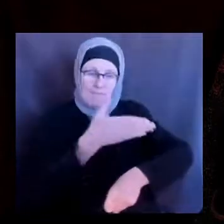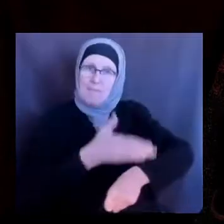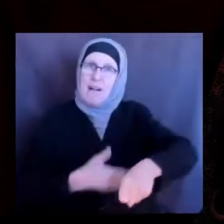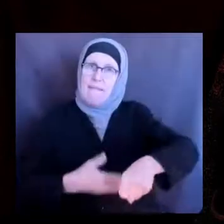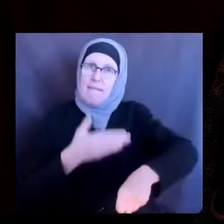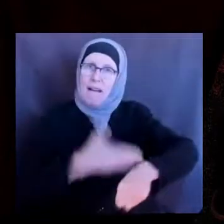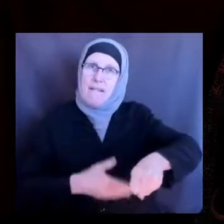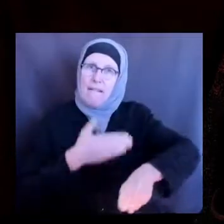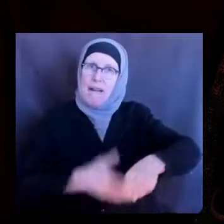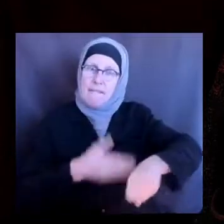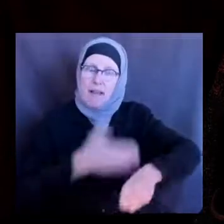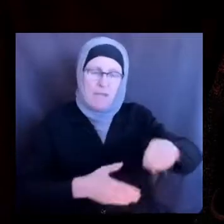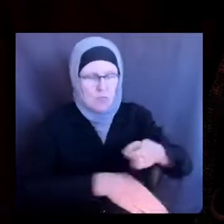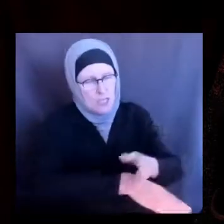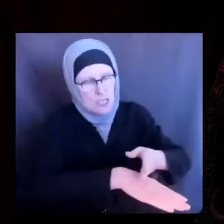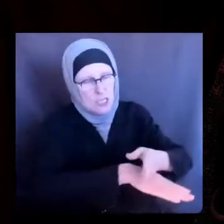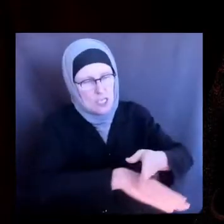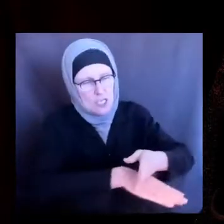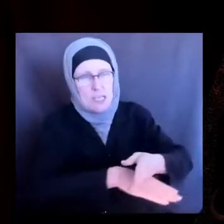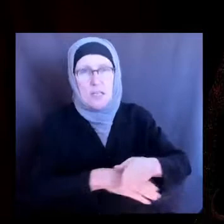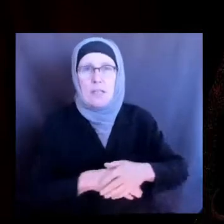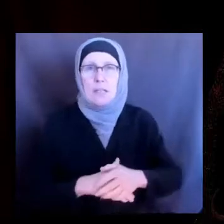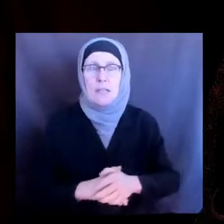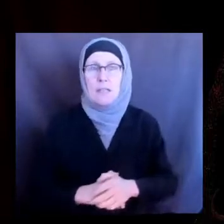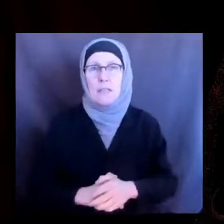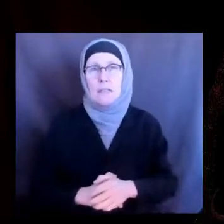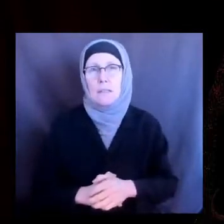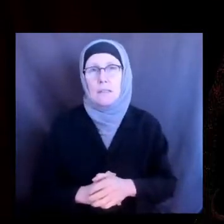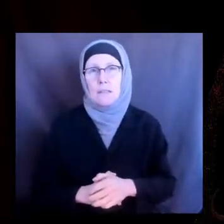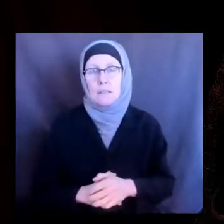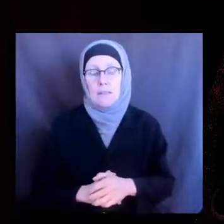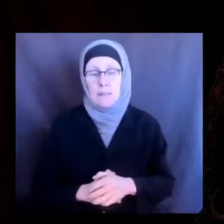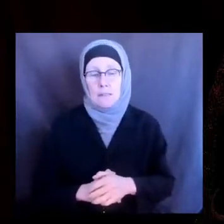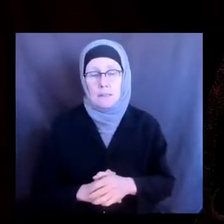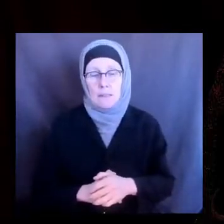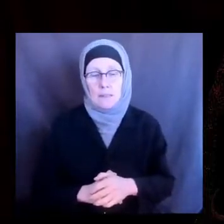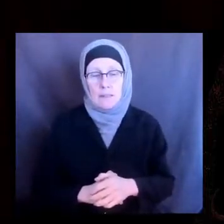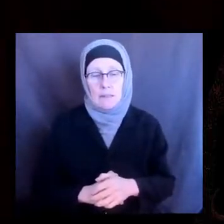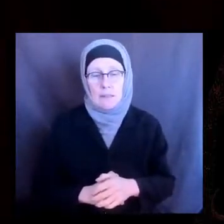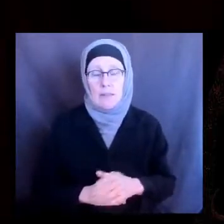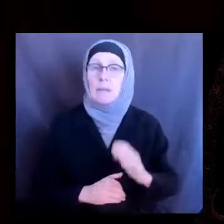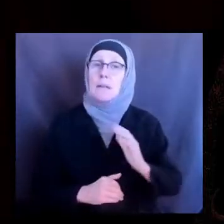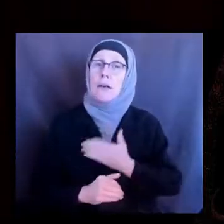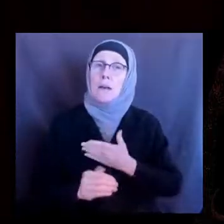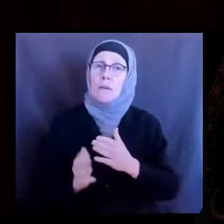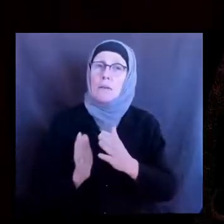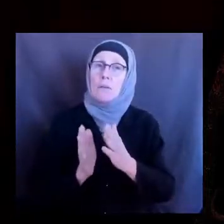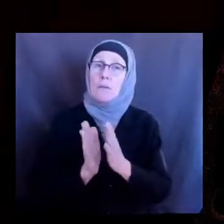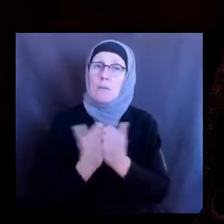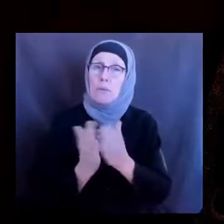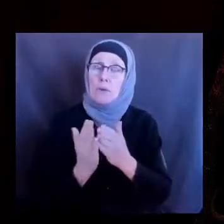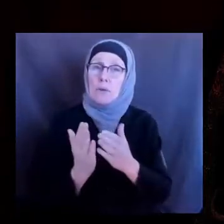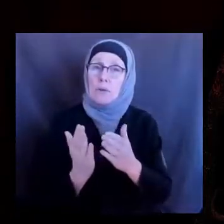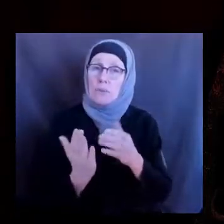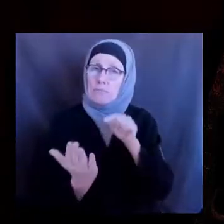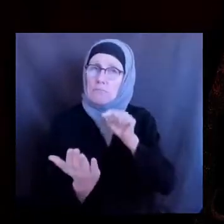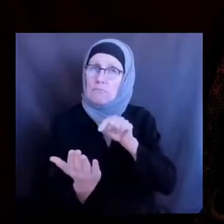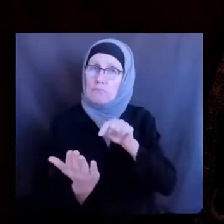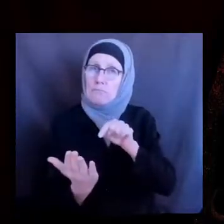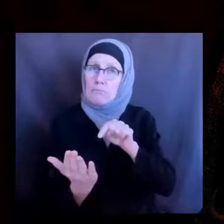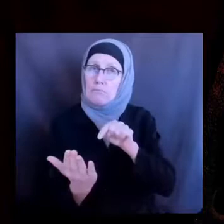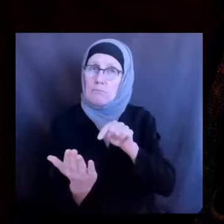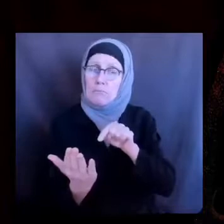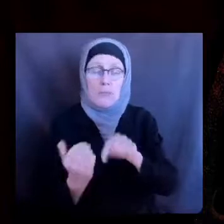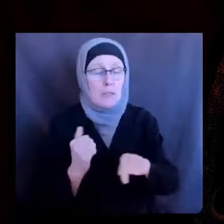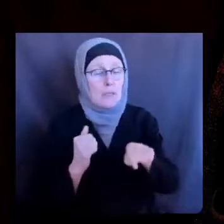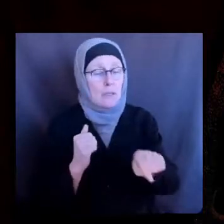that time Ali ibn Abi Talib, with the permission of Allah subhanahu wa ta'ala, were able to see this scene.